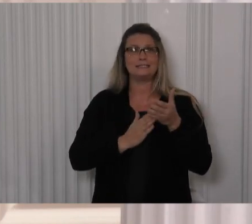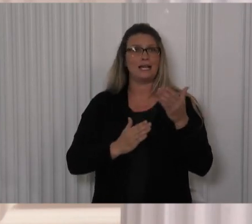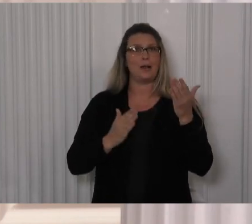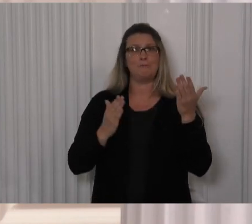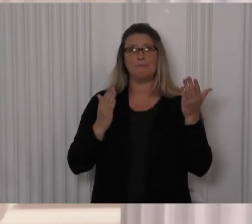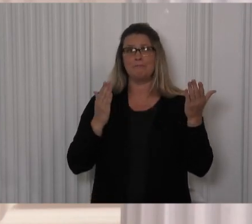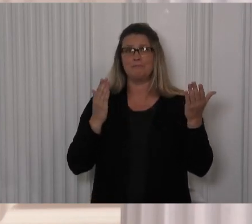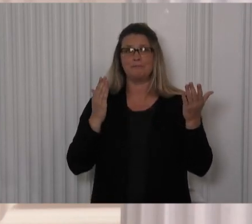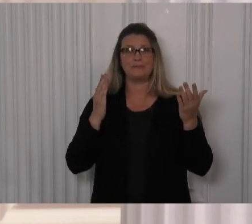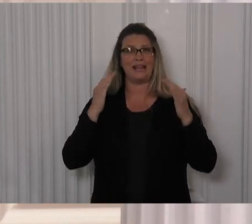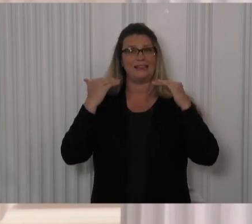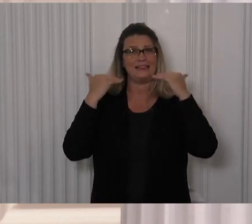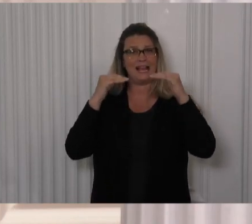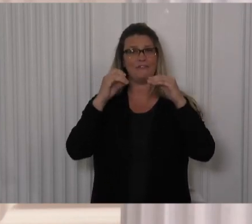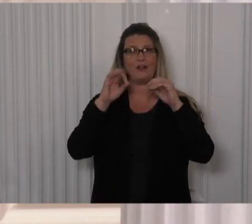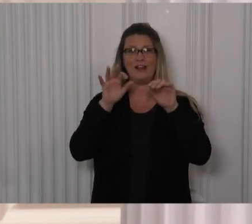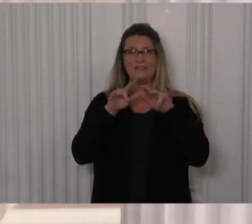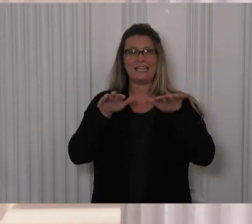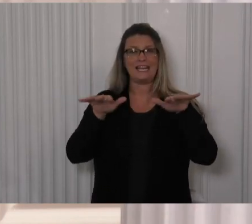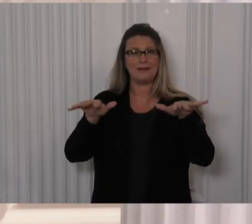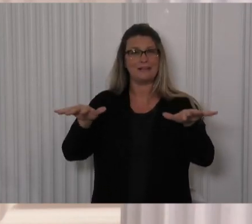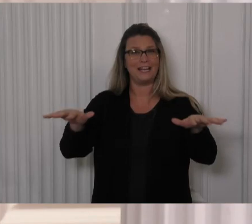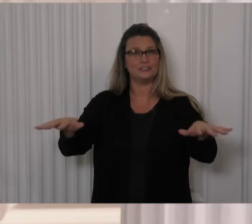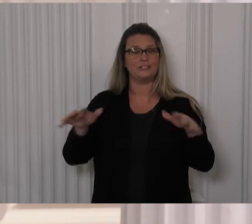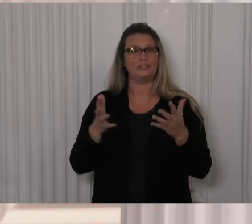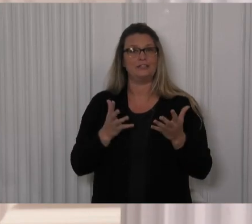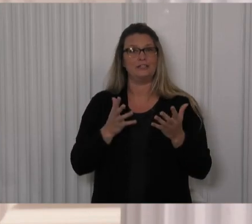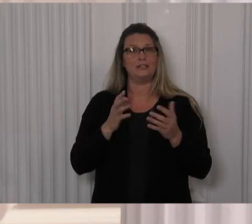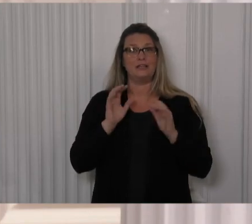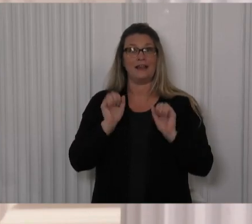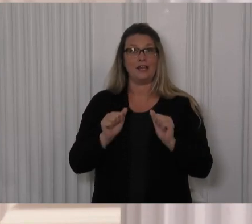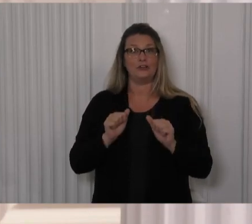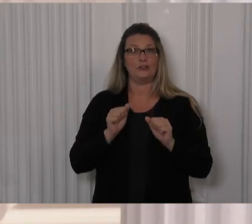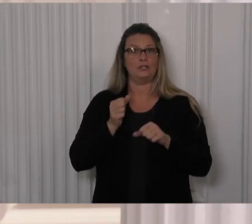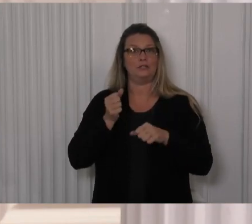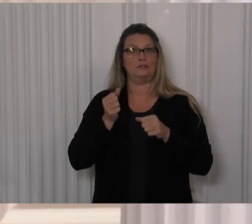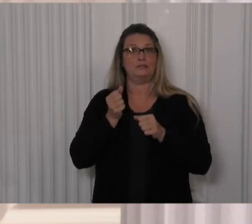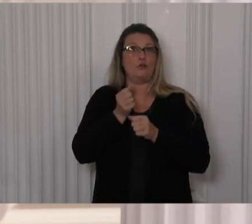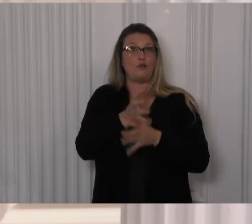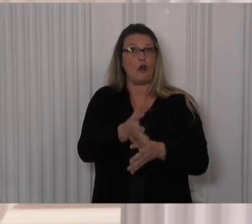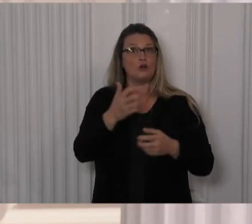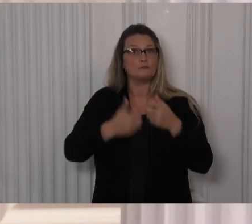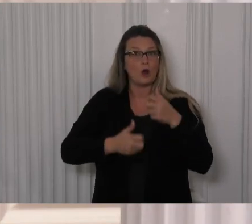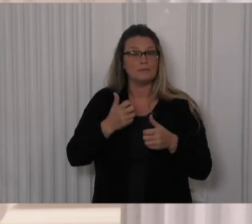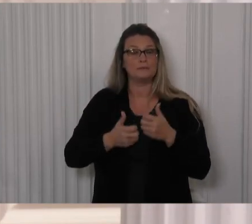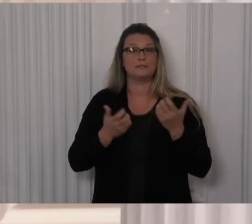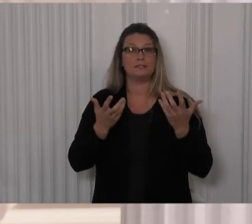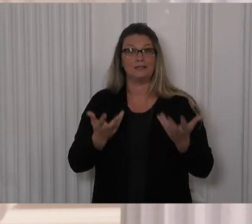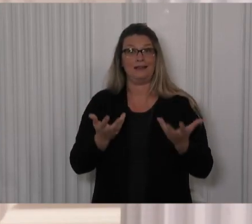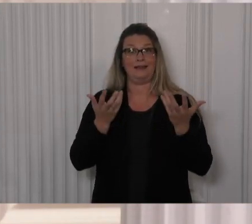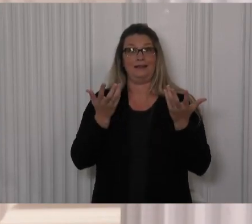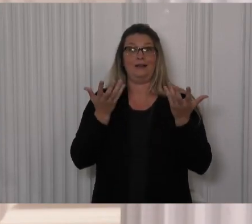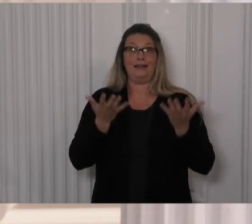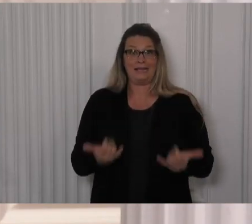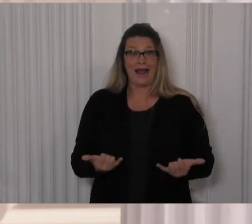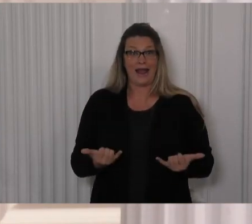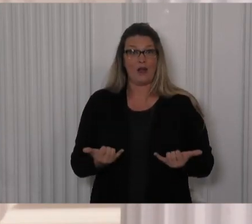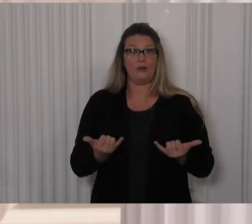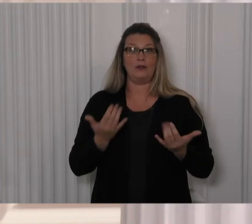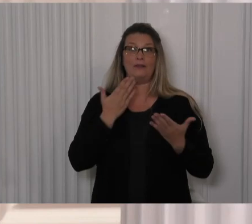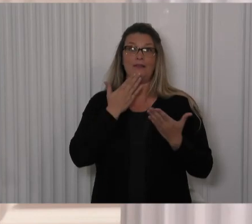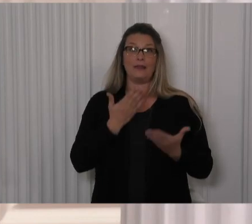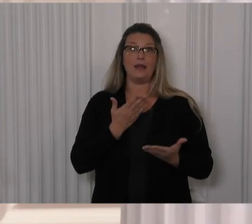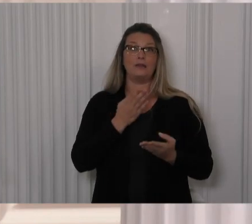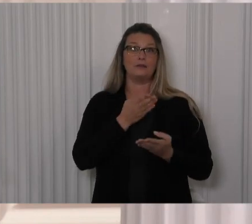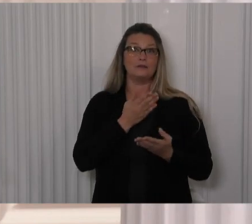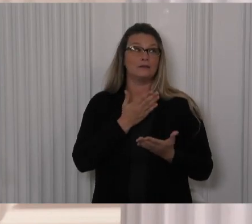of contamination that could cause us a potential problem. Now, with all that being said, thank goodness we